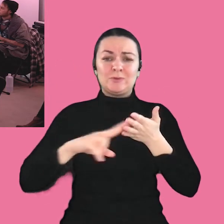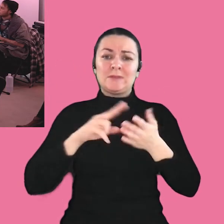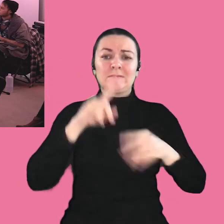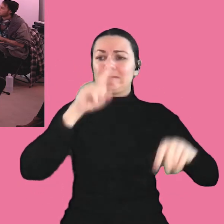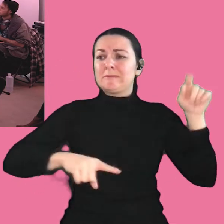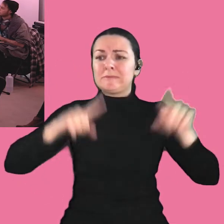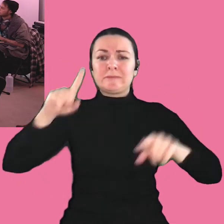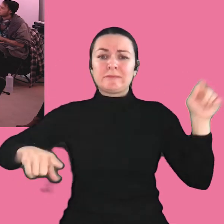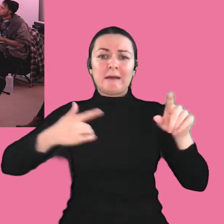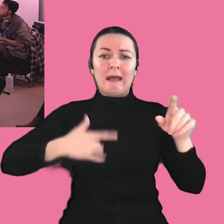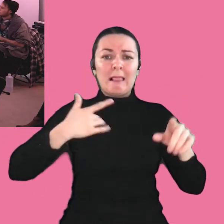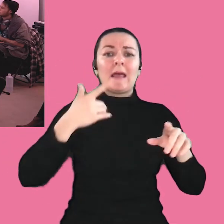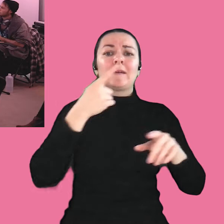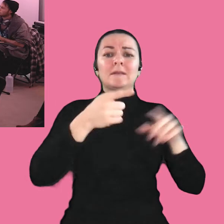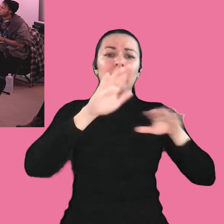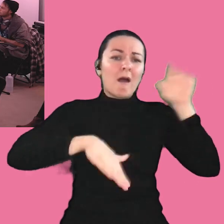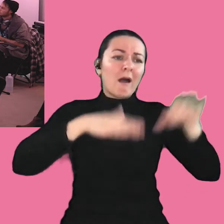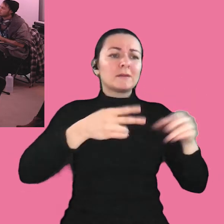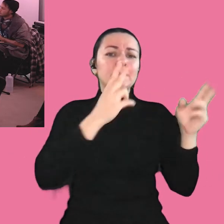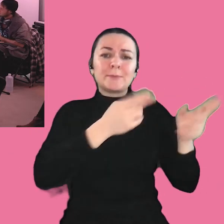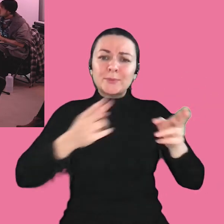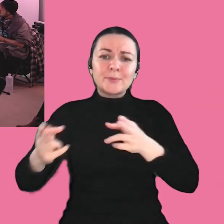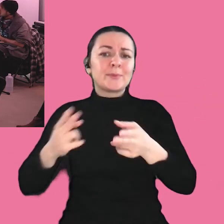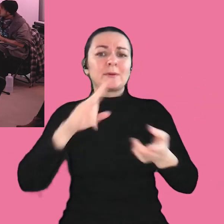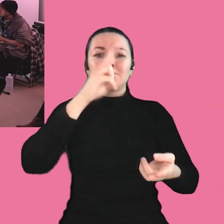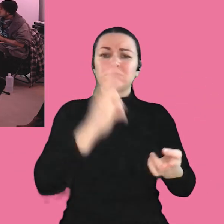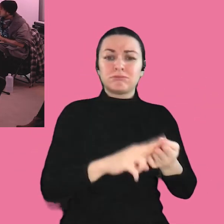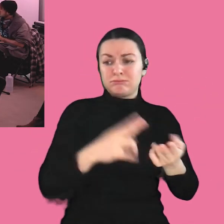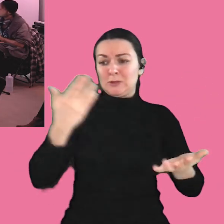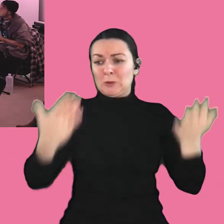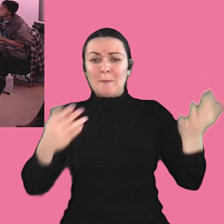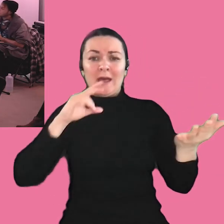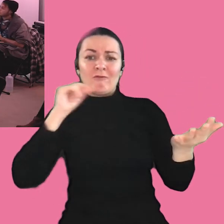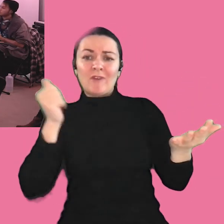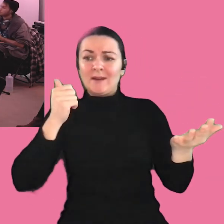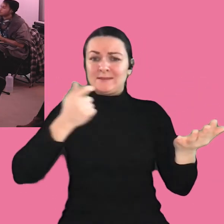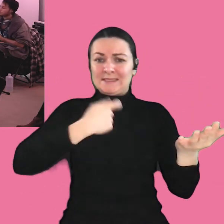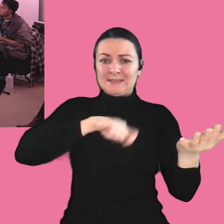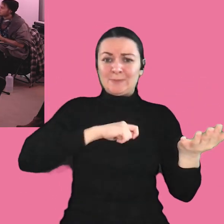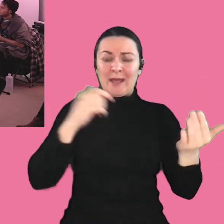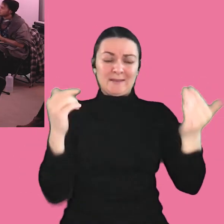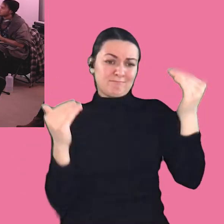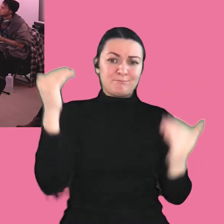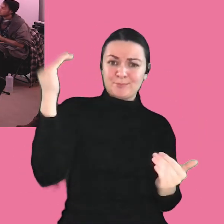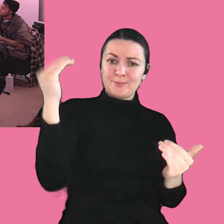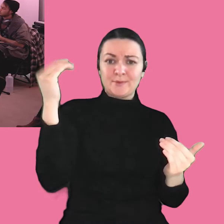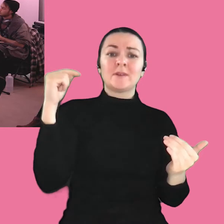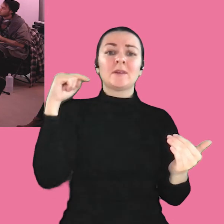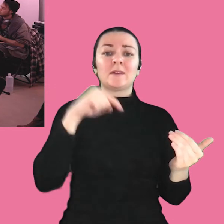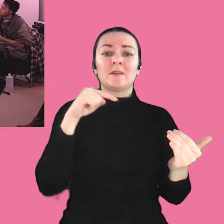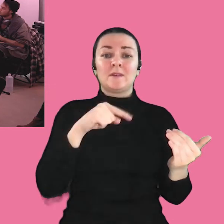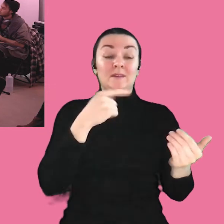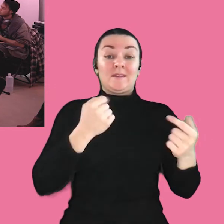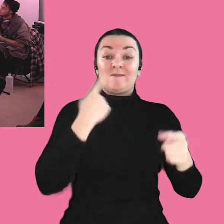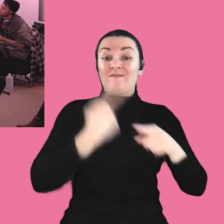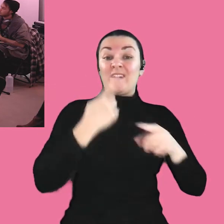are incredibly disarticulated from the natural world and from our local environments. I mean, I don't know, a lot of people tend not to realise this, but the